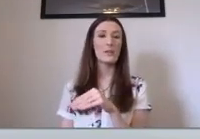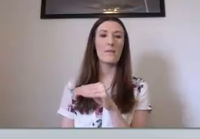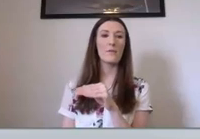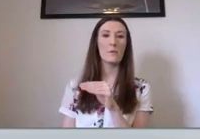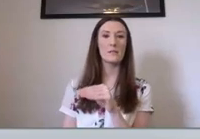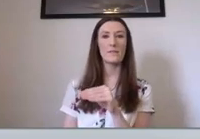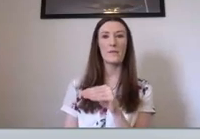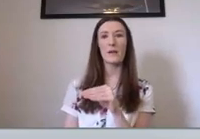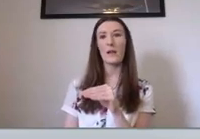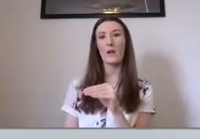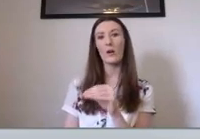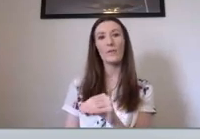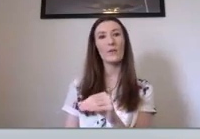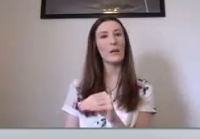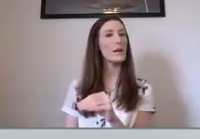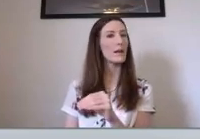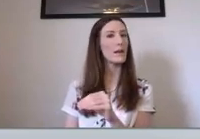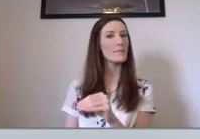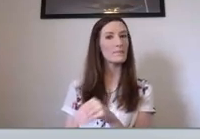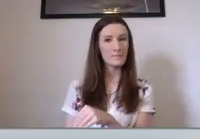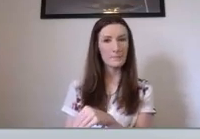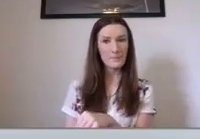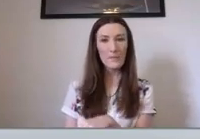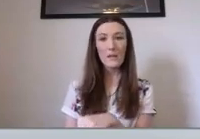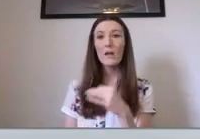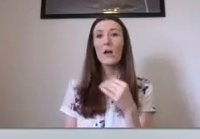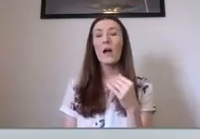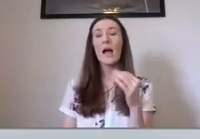school for the deaf was founded in Hartford, Connecticut.